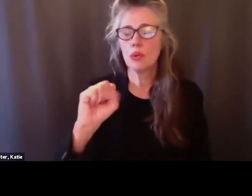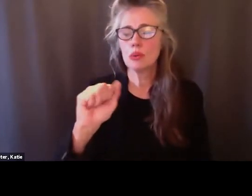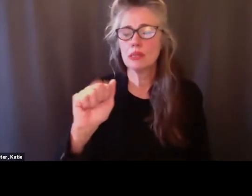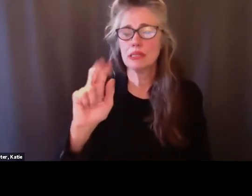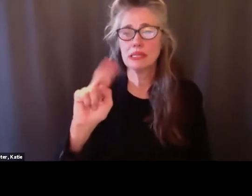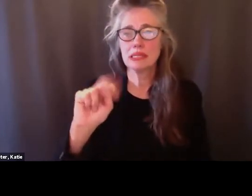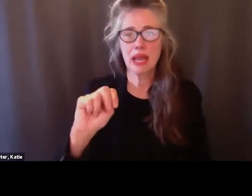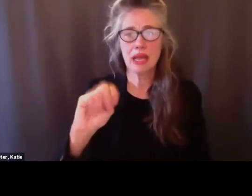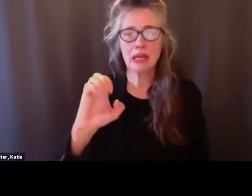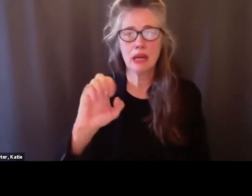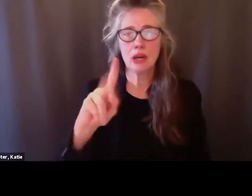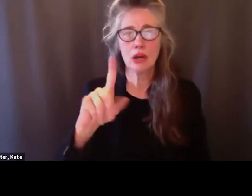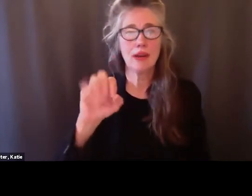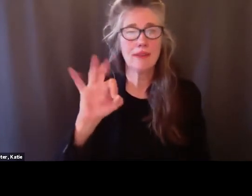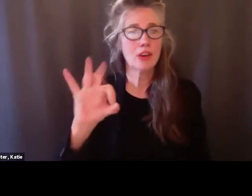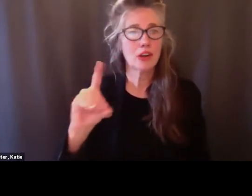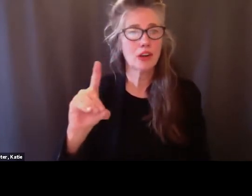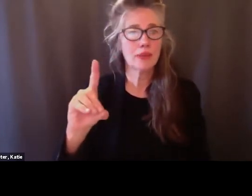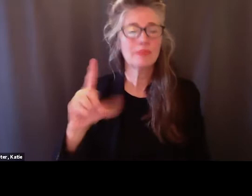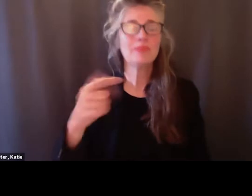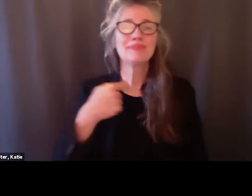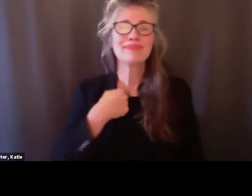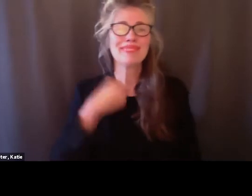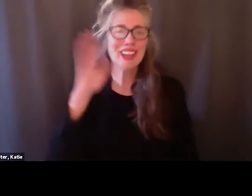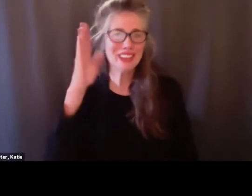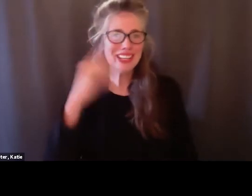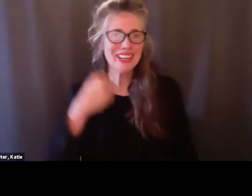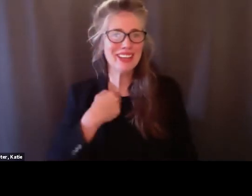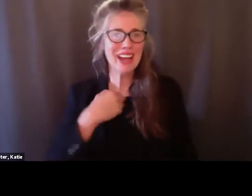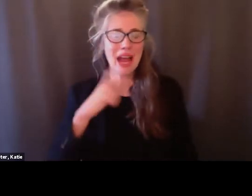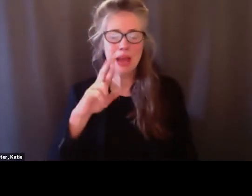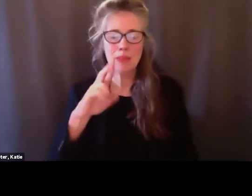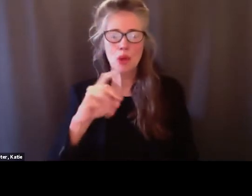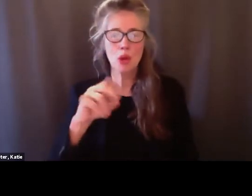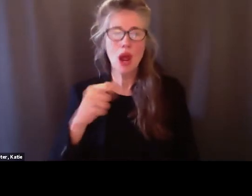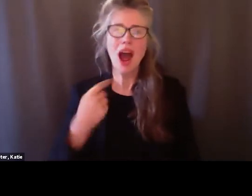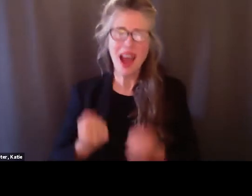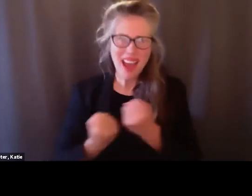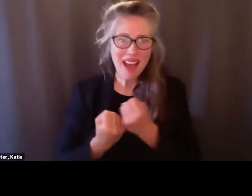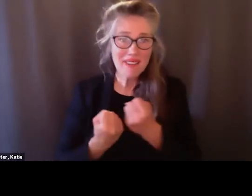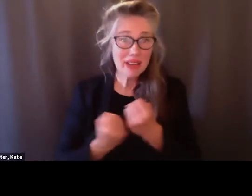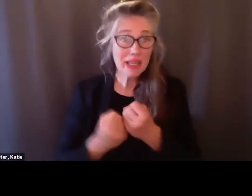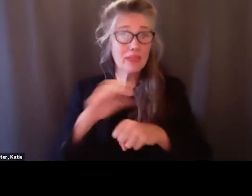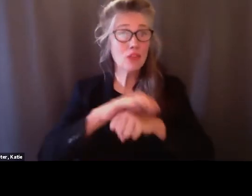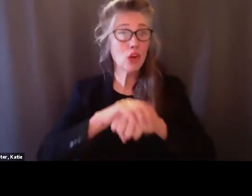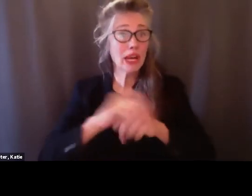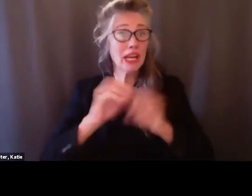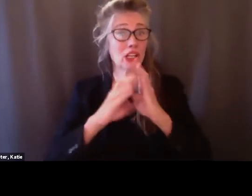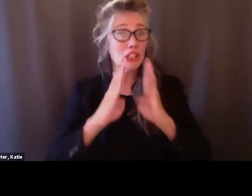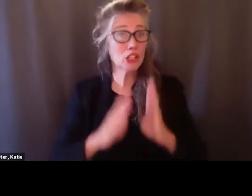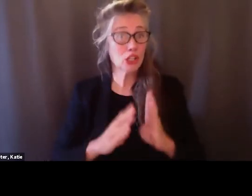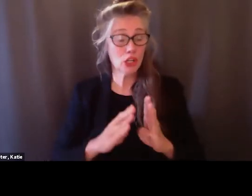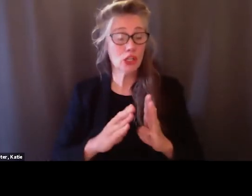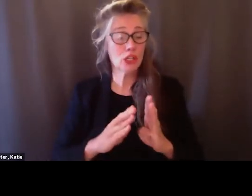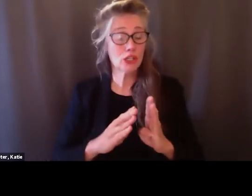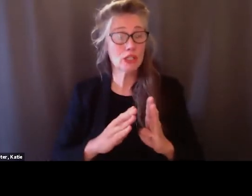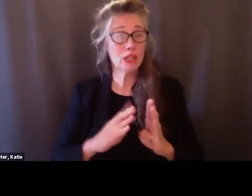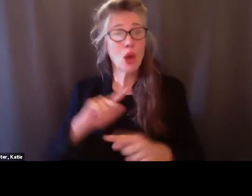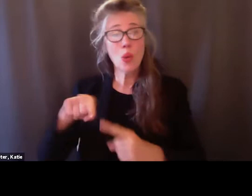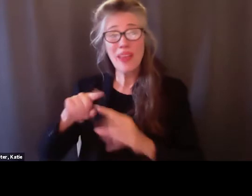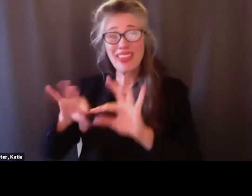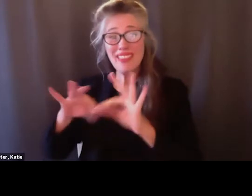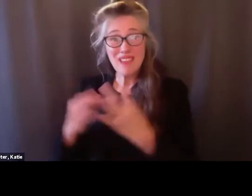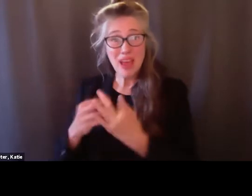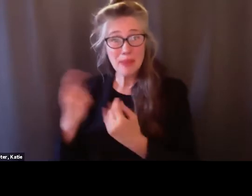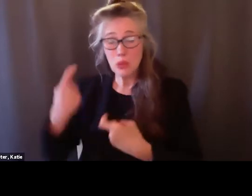Good evening, Board. This is Roseanne. I continue to advocate for English learners and second-generation families